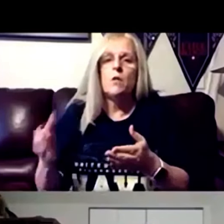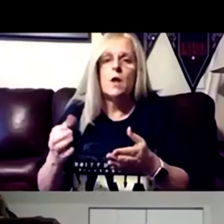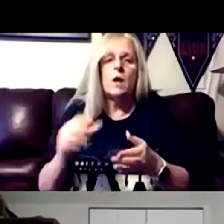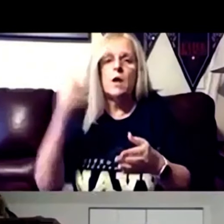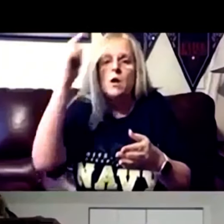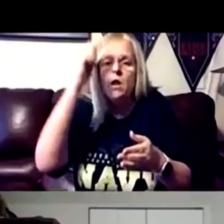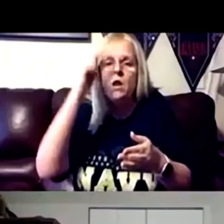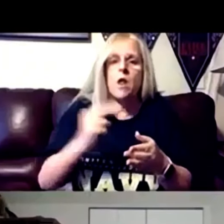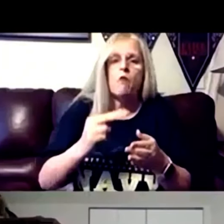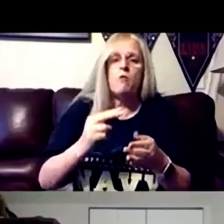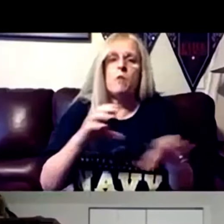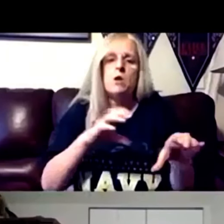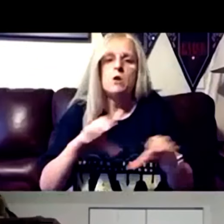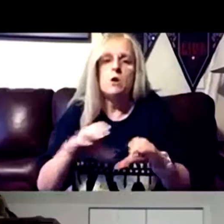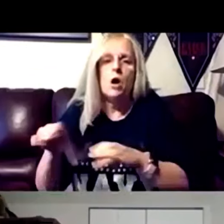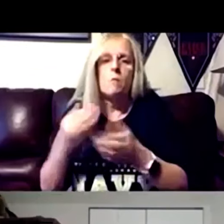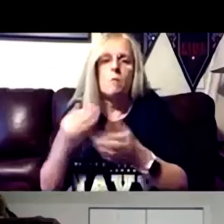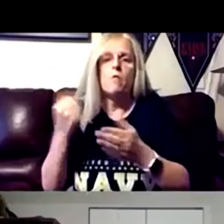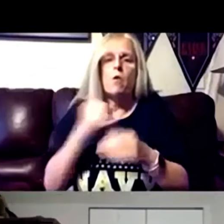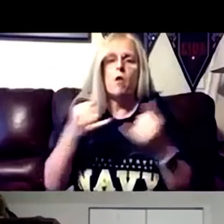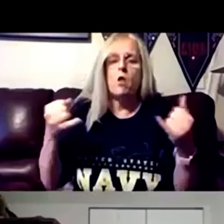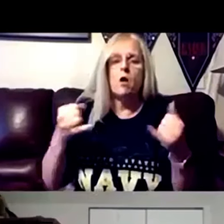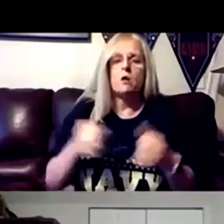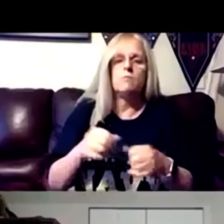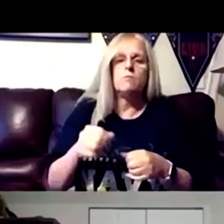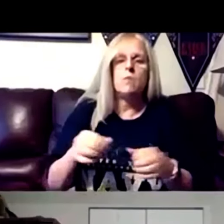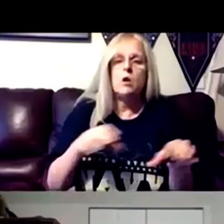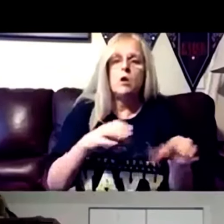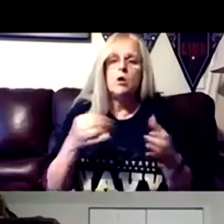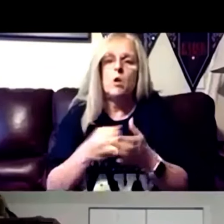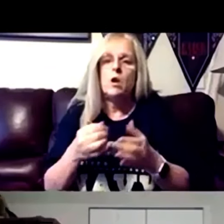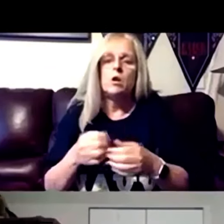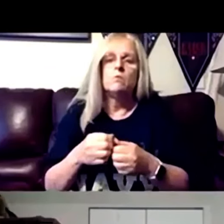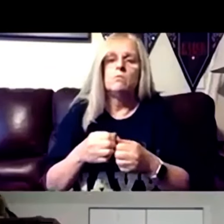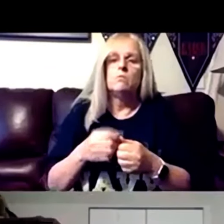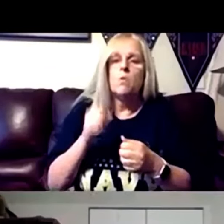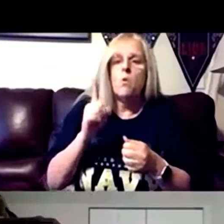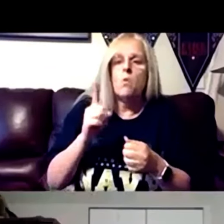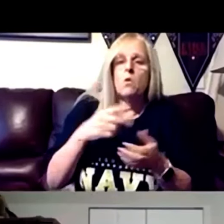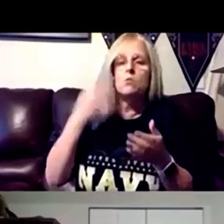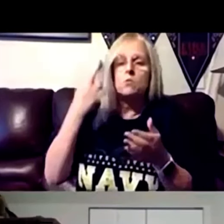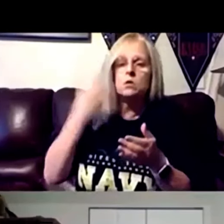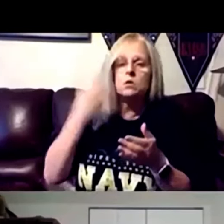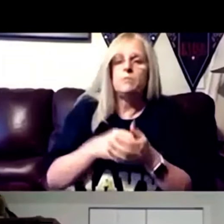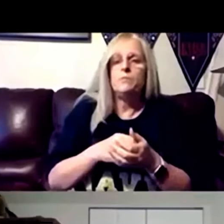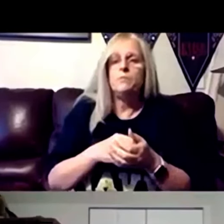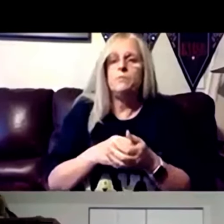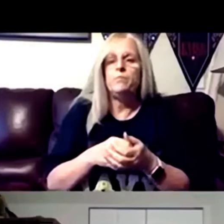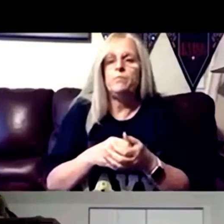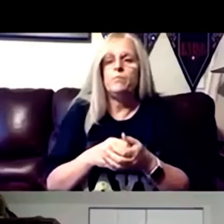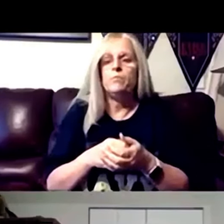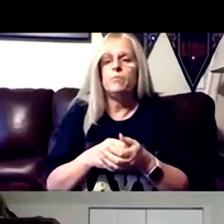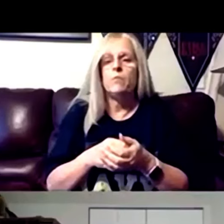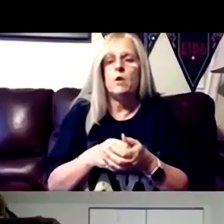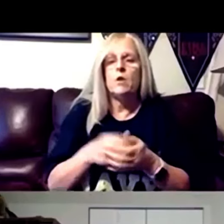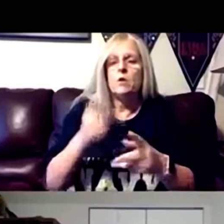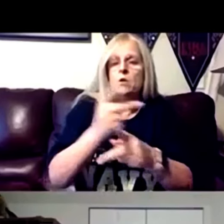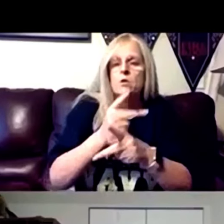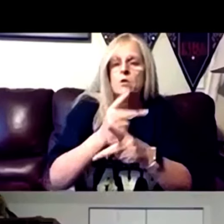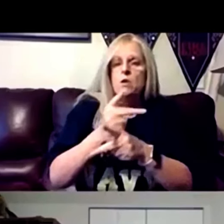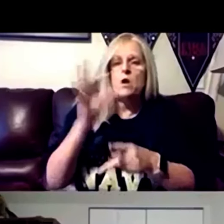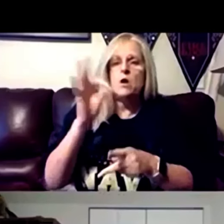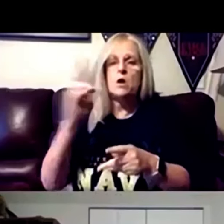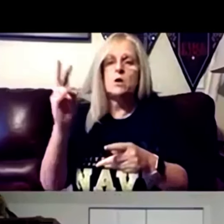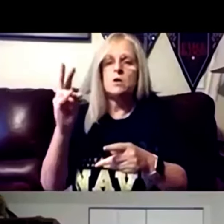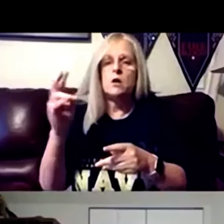before online, and he's doing it primarily, one of the main reasons, is to really take care of that 97%